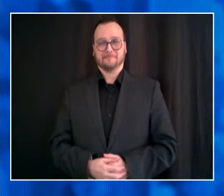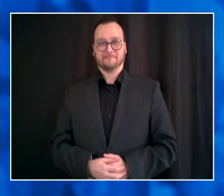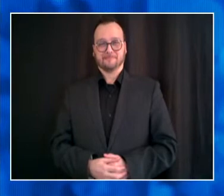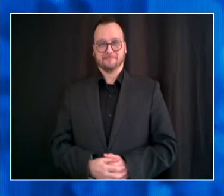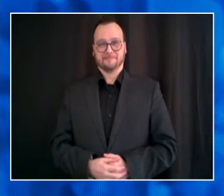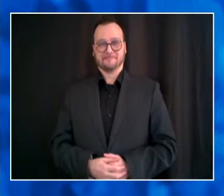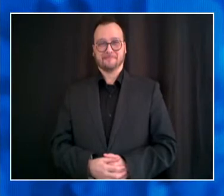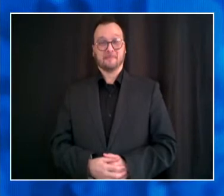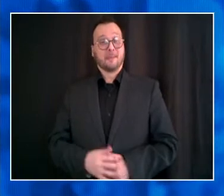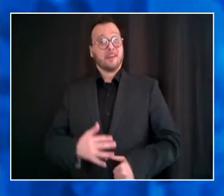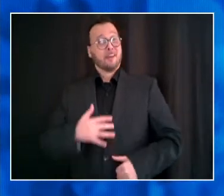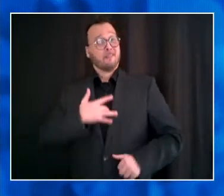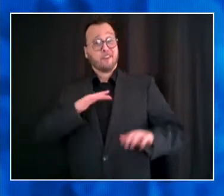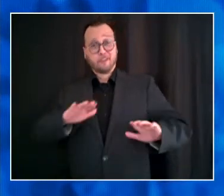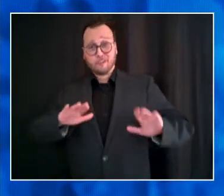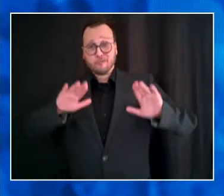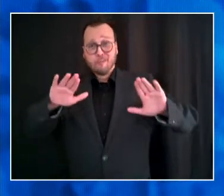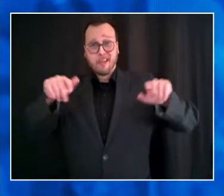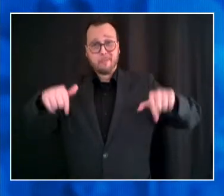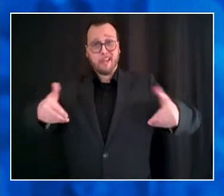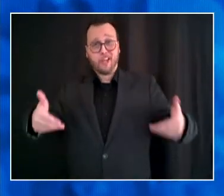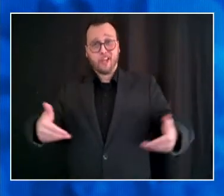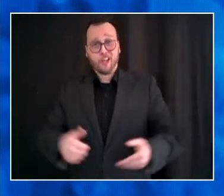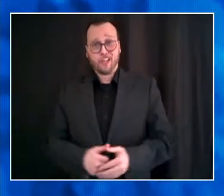Feels great to be here.